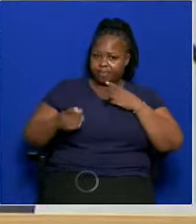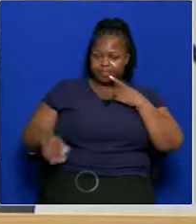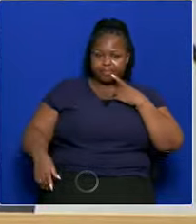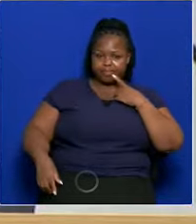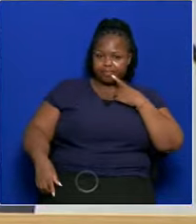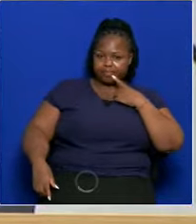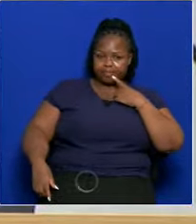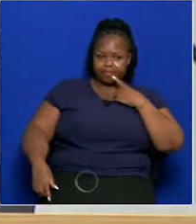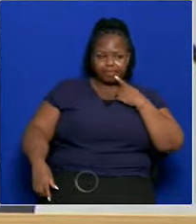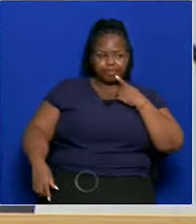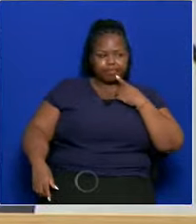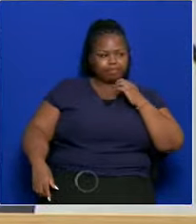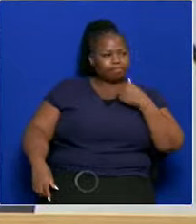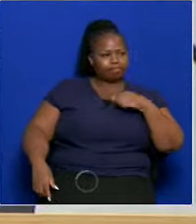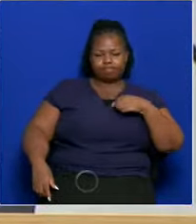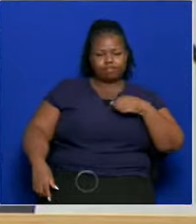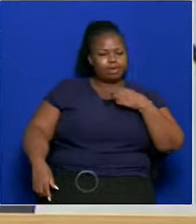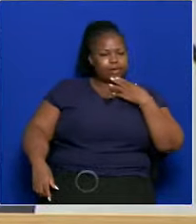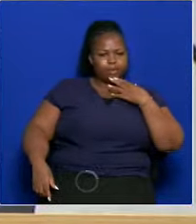No.